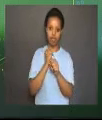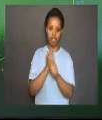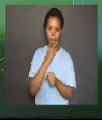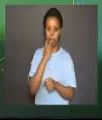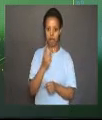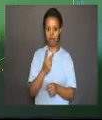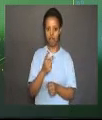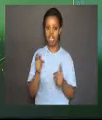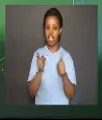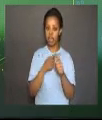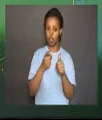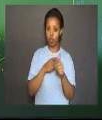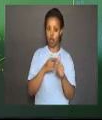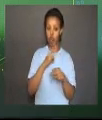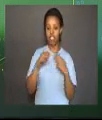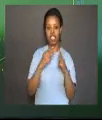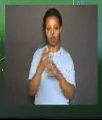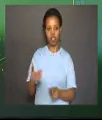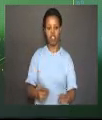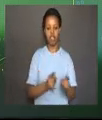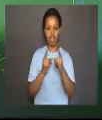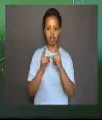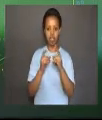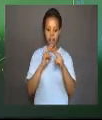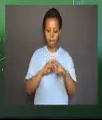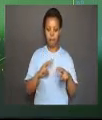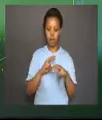the first scientific experiment.